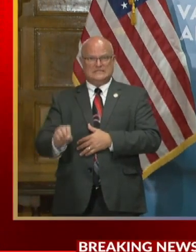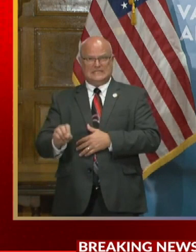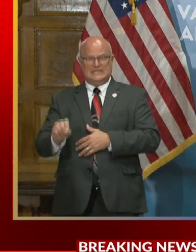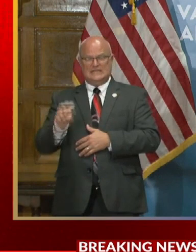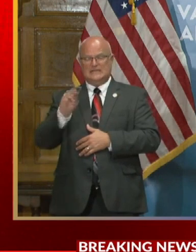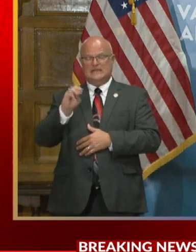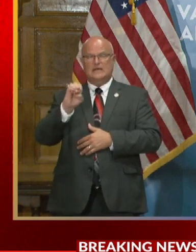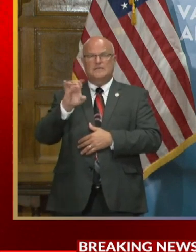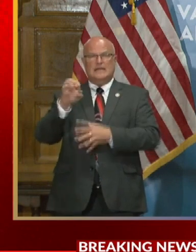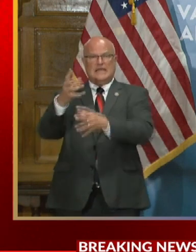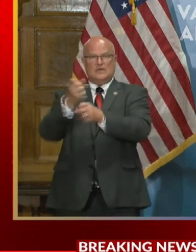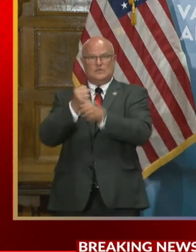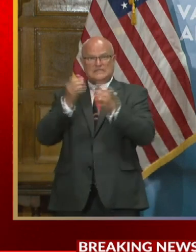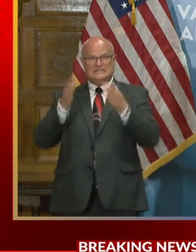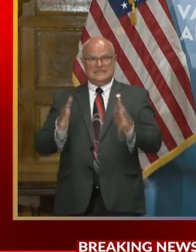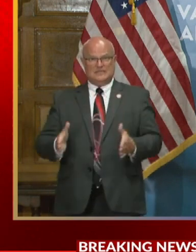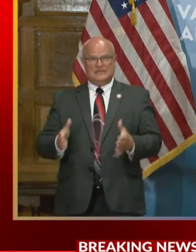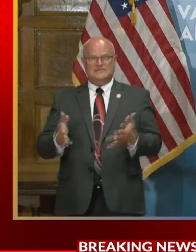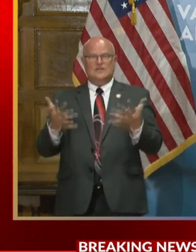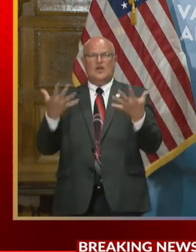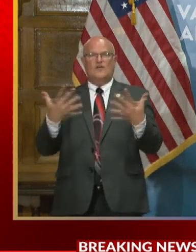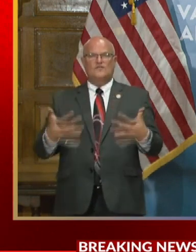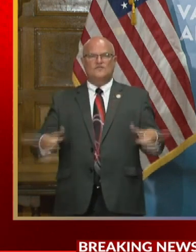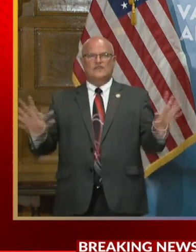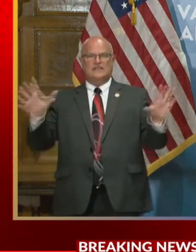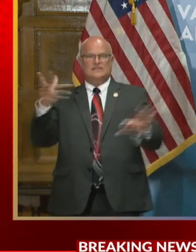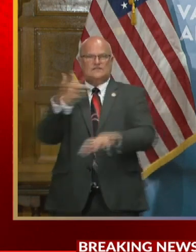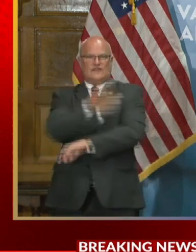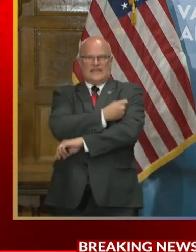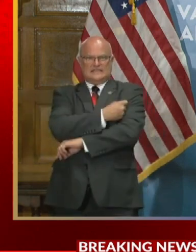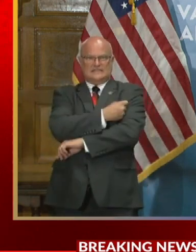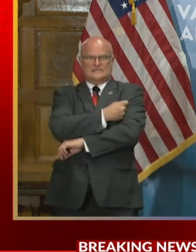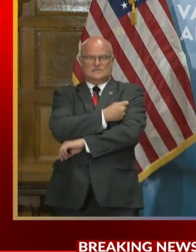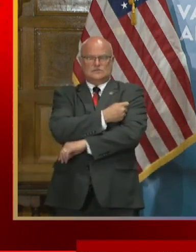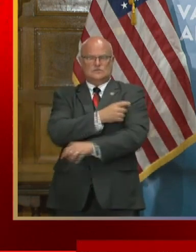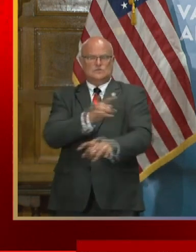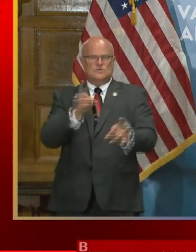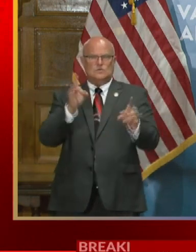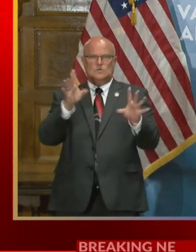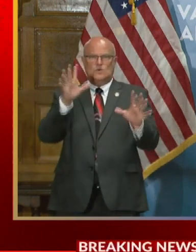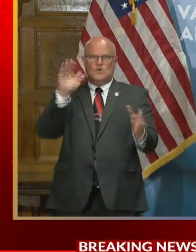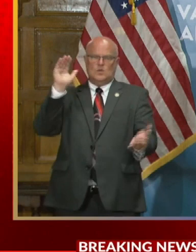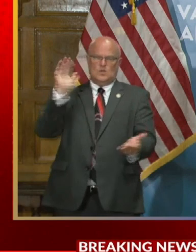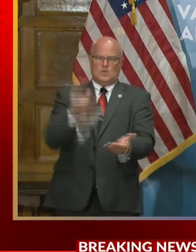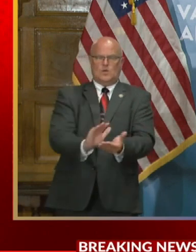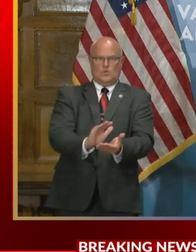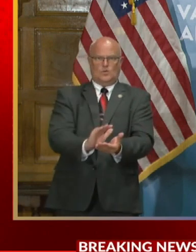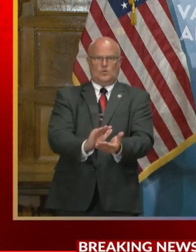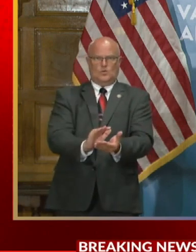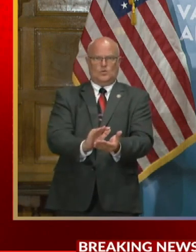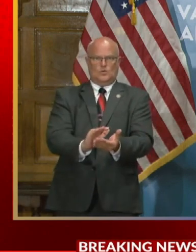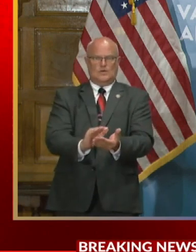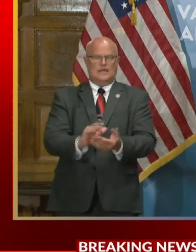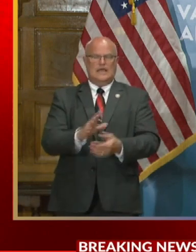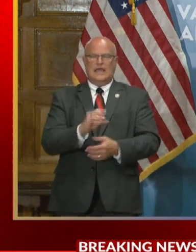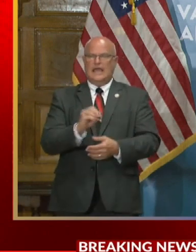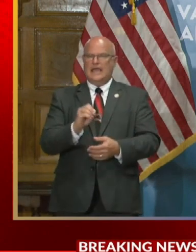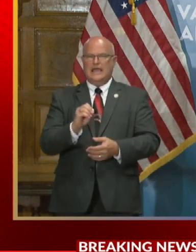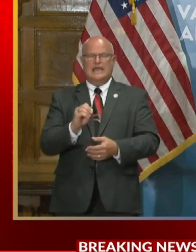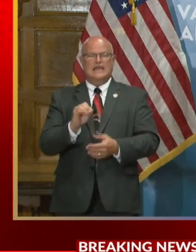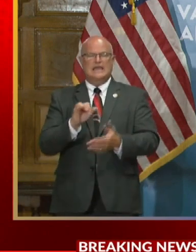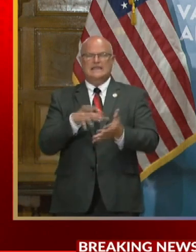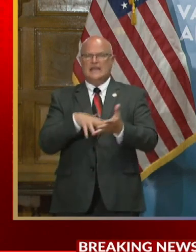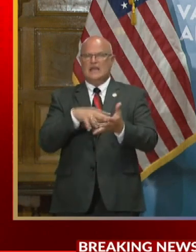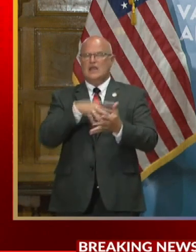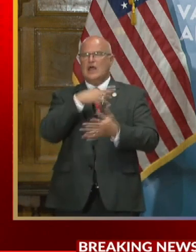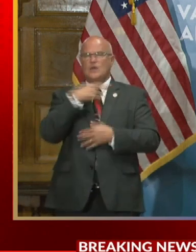traditional Medicaid recipients are vaccinated. That is extremely, extremely low in a very vulnerable